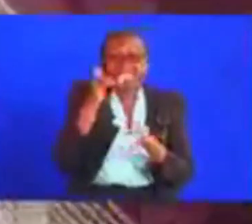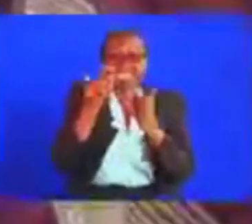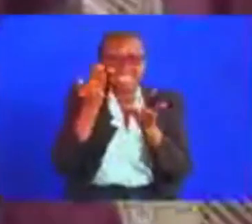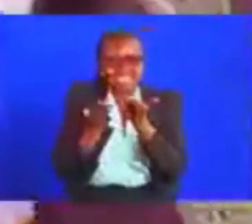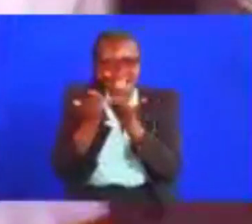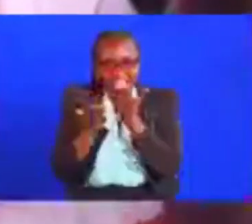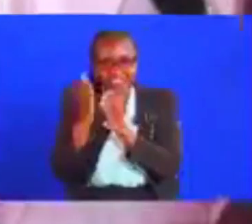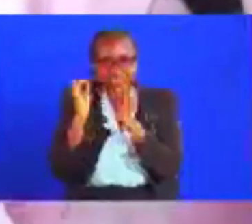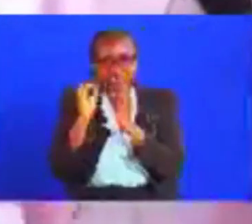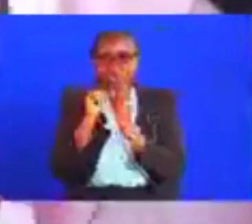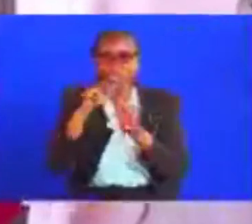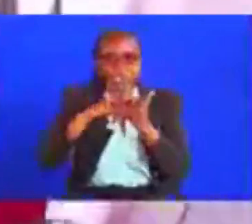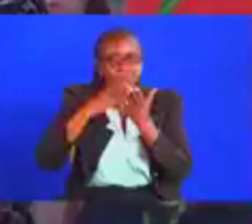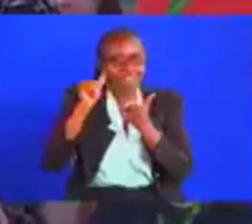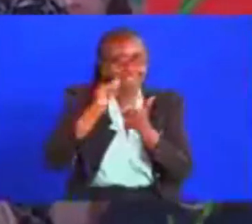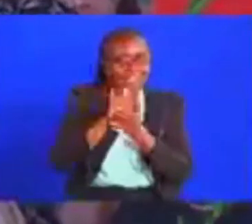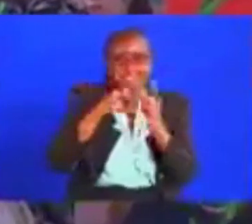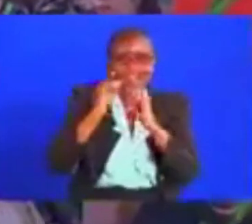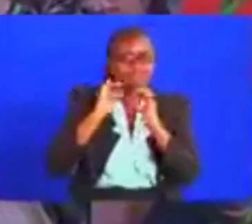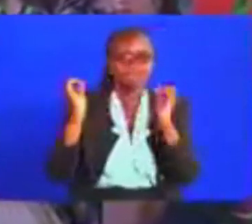come.